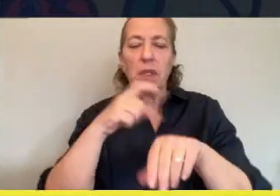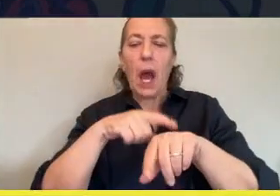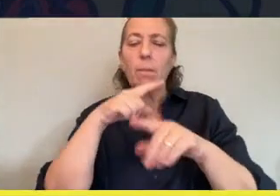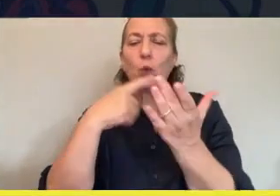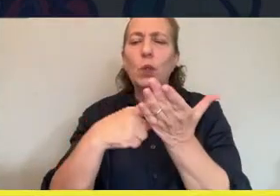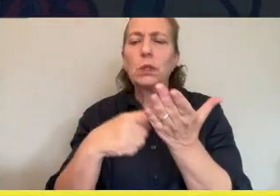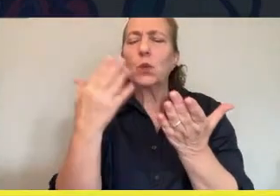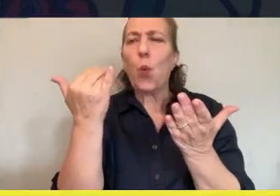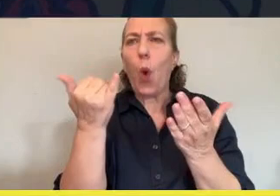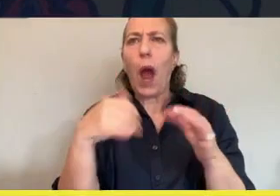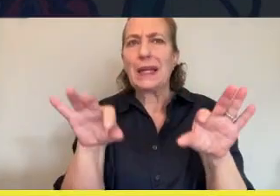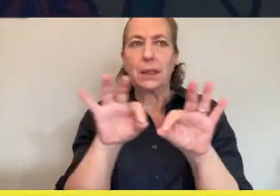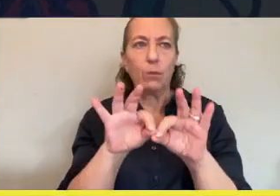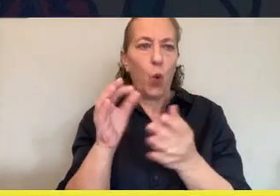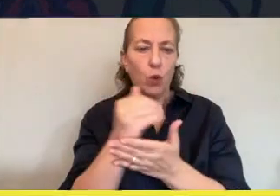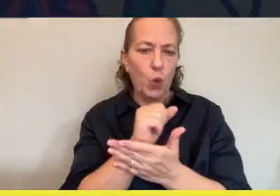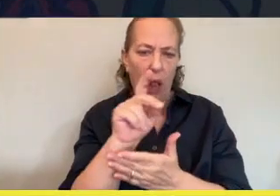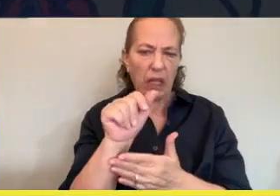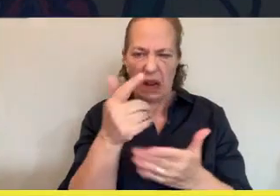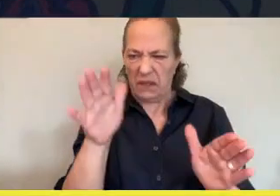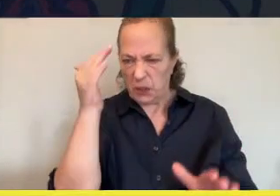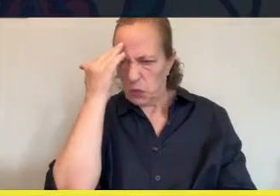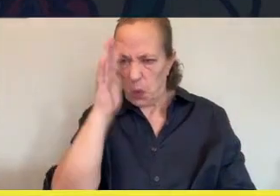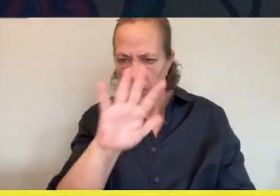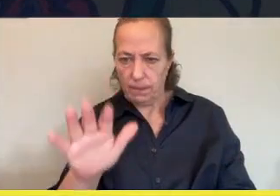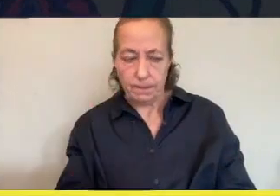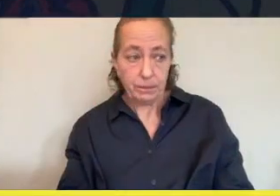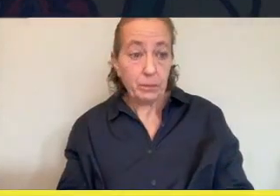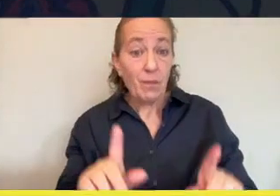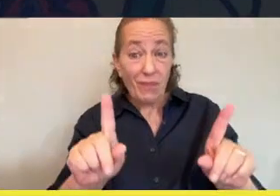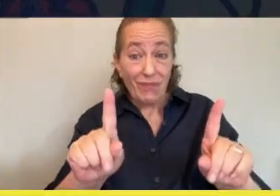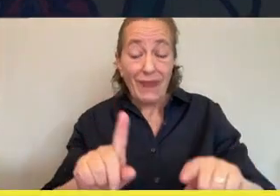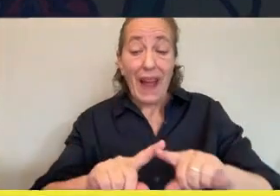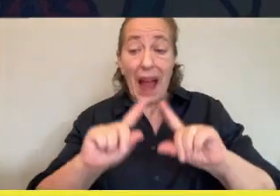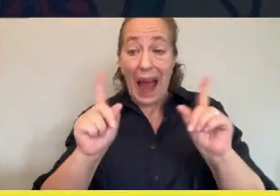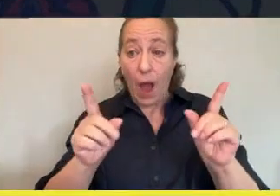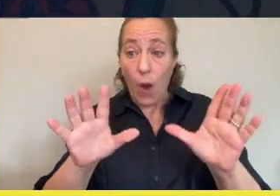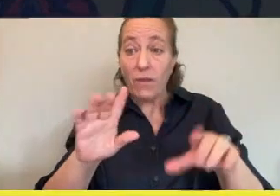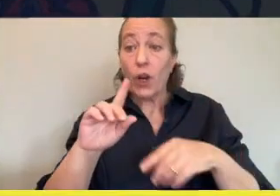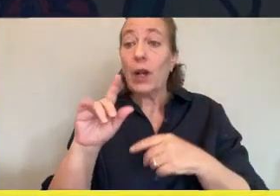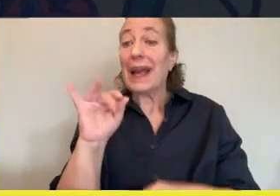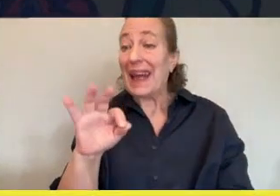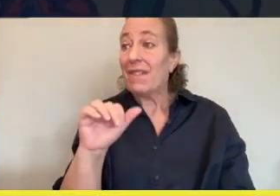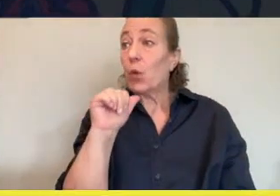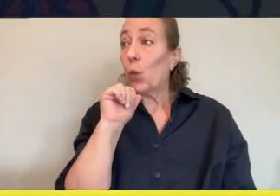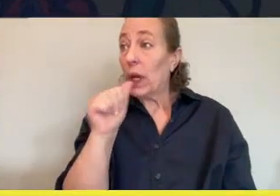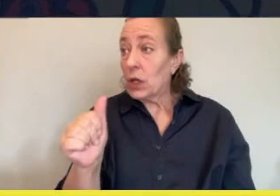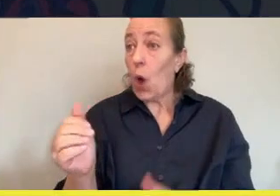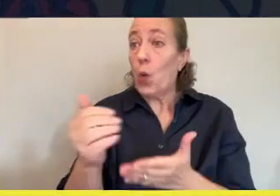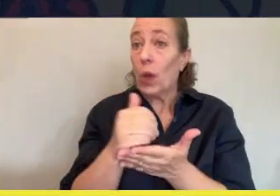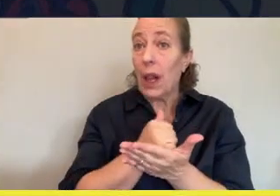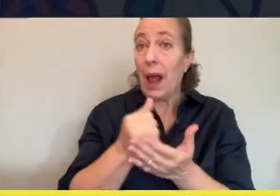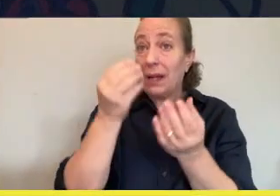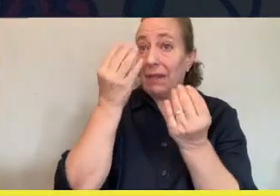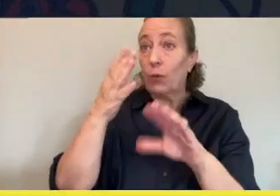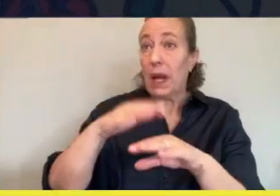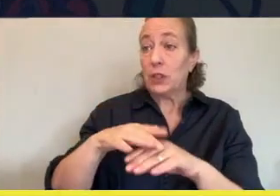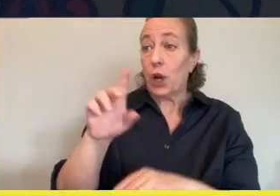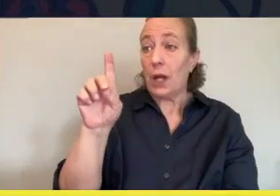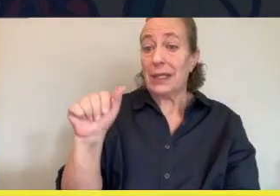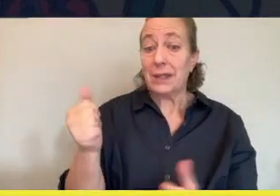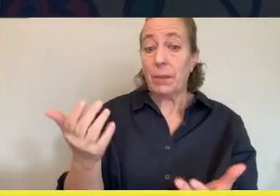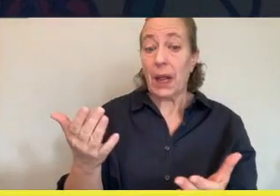disability data. The bottom line, however, is that when we fail to collect information on disability, people with